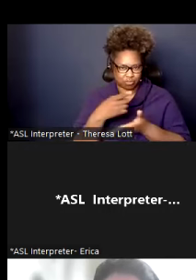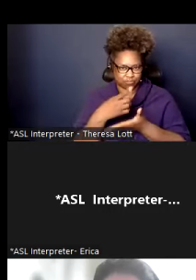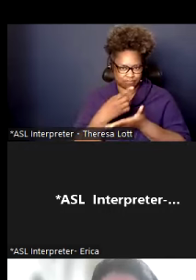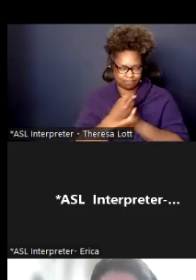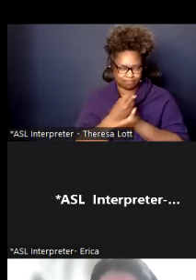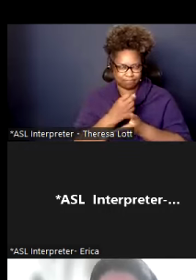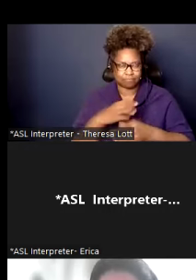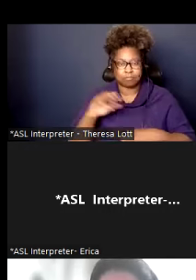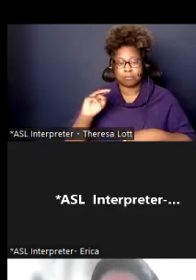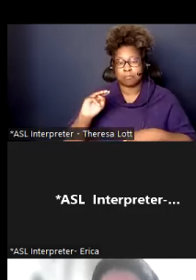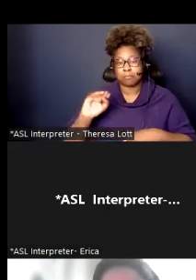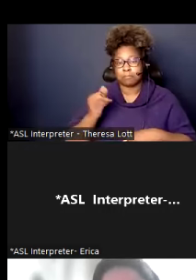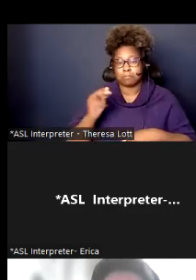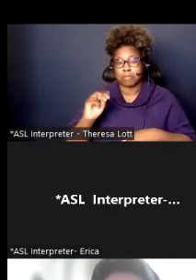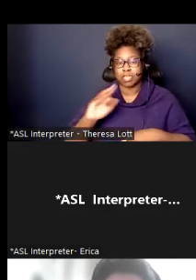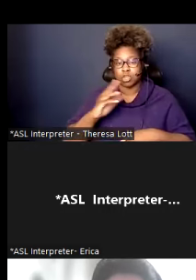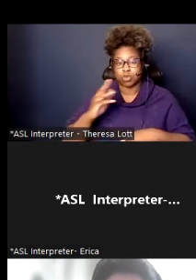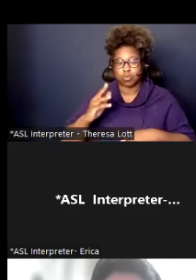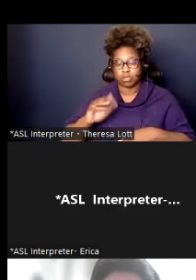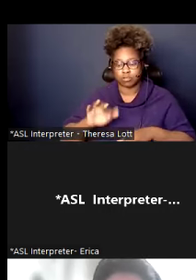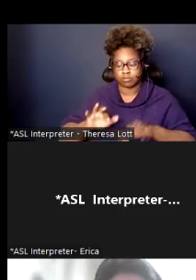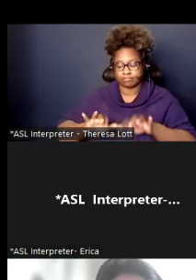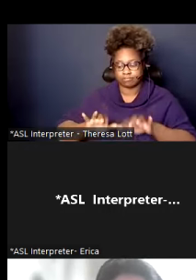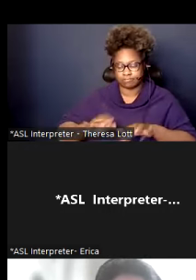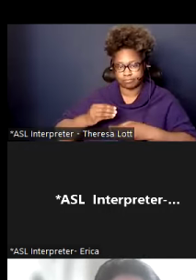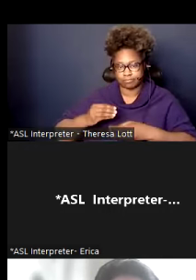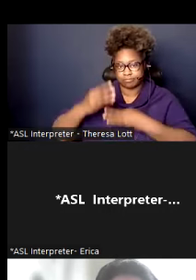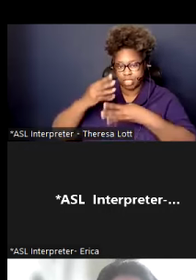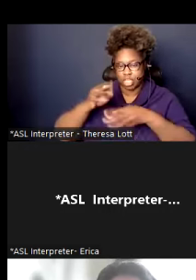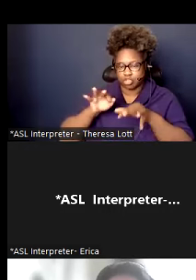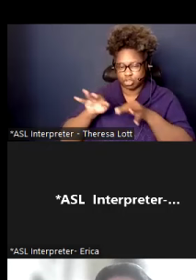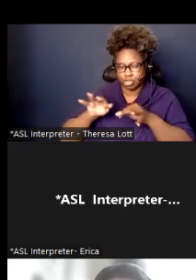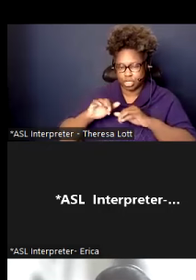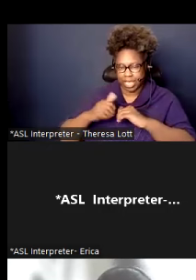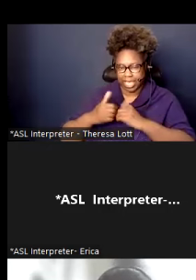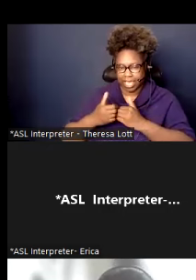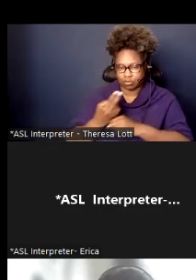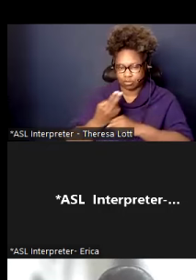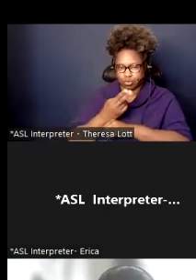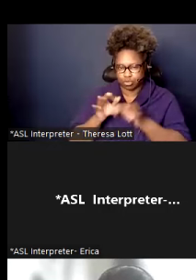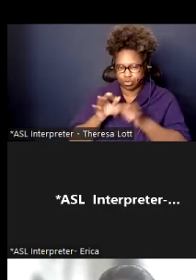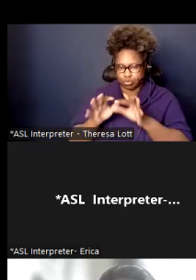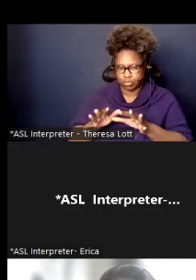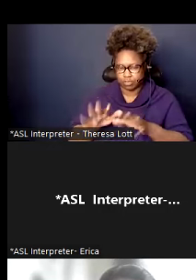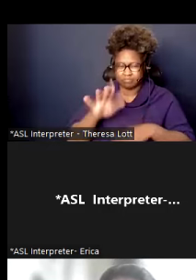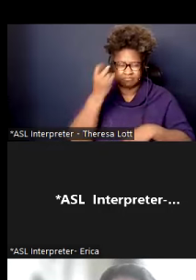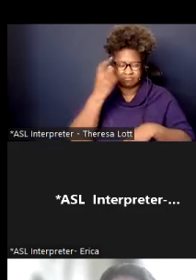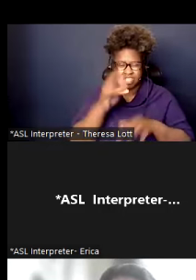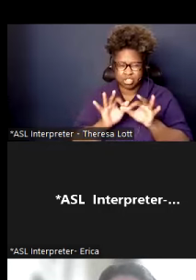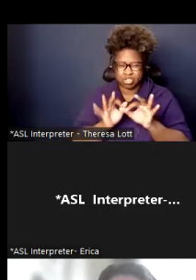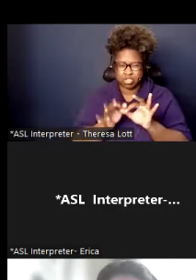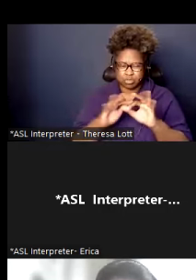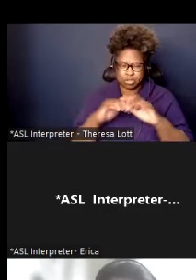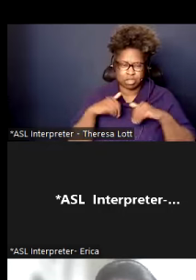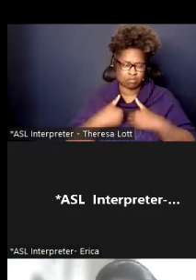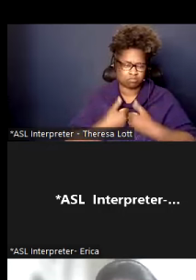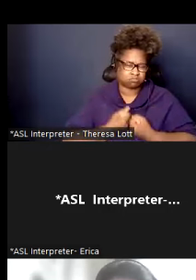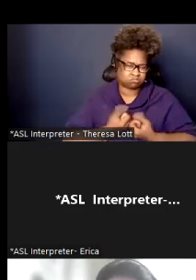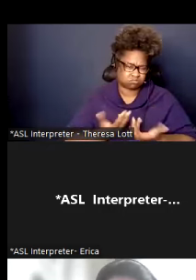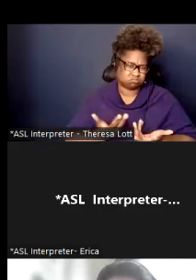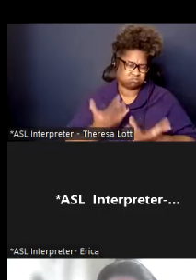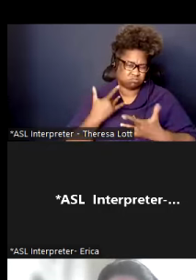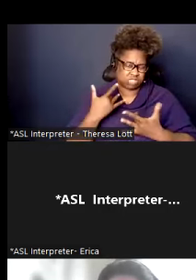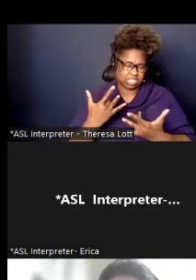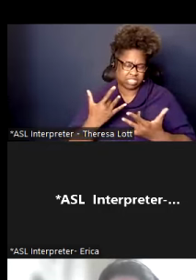drop instructions in the chat for how to use these. Interpretation is really taxing work, so we will pause